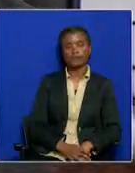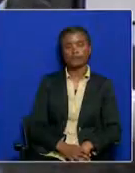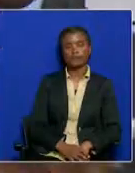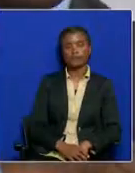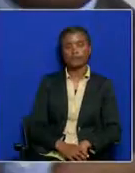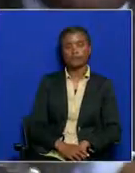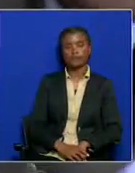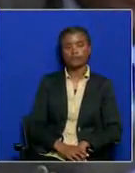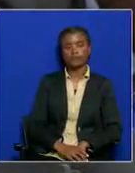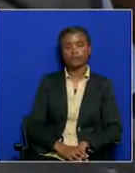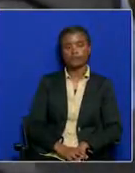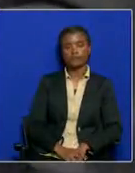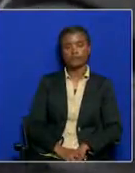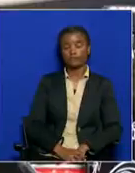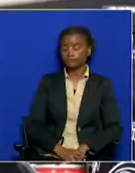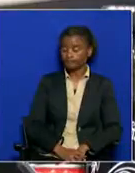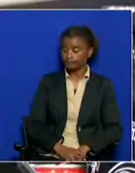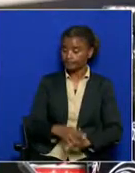File 4. Yes.